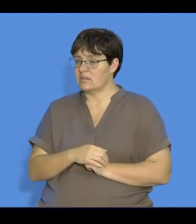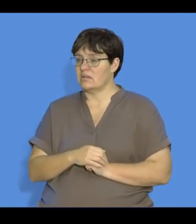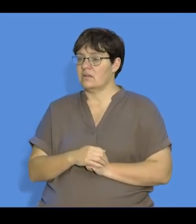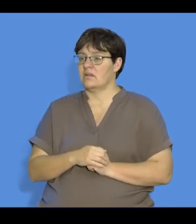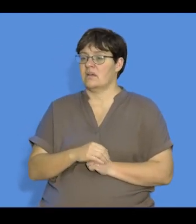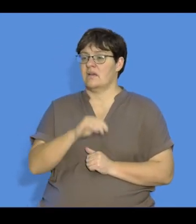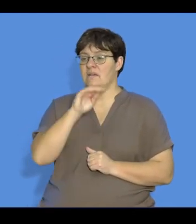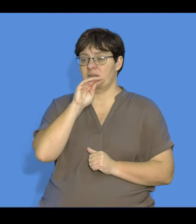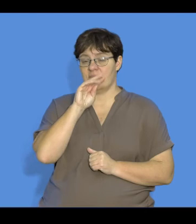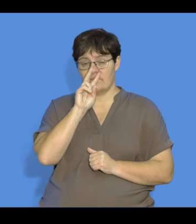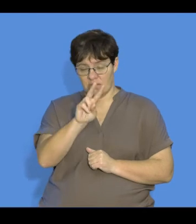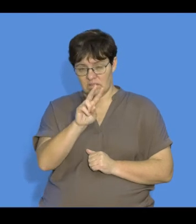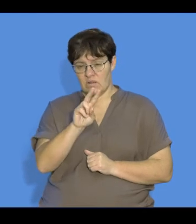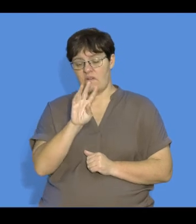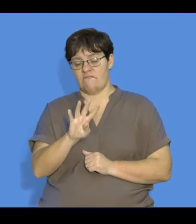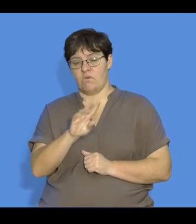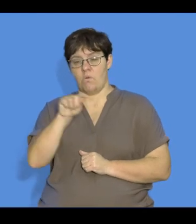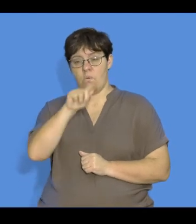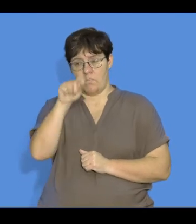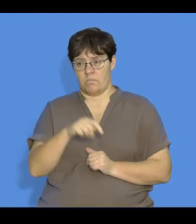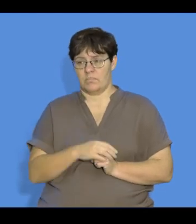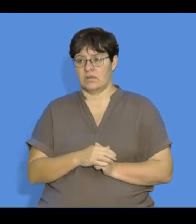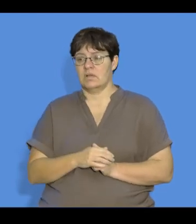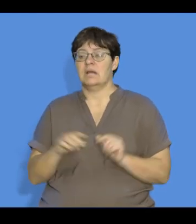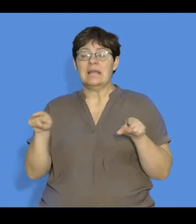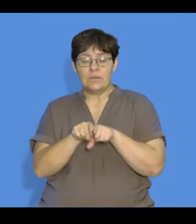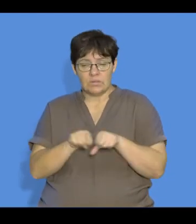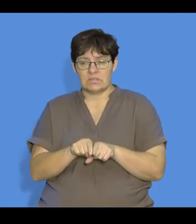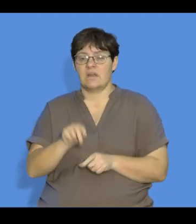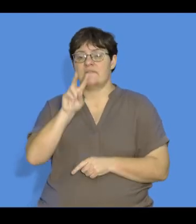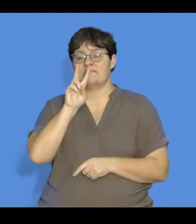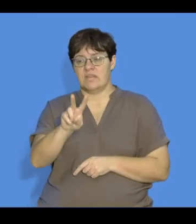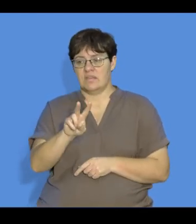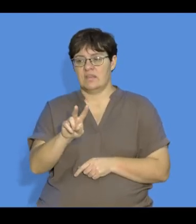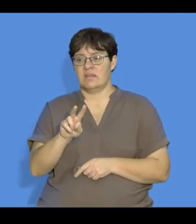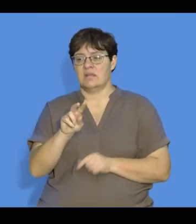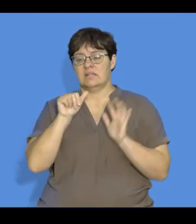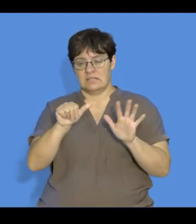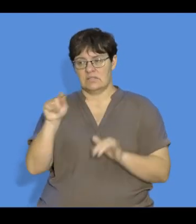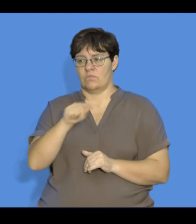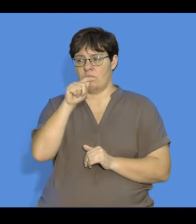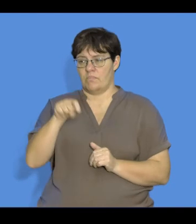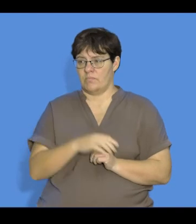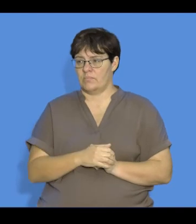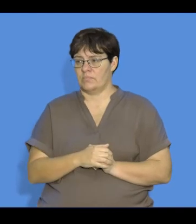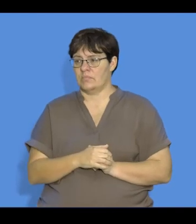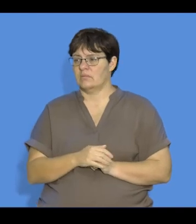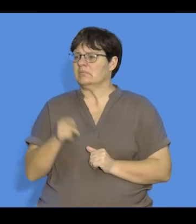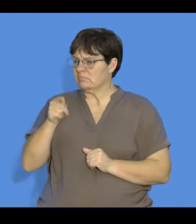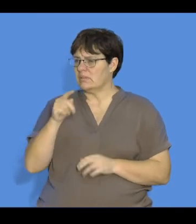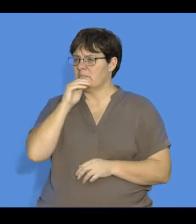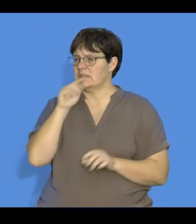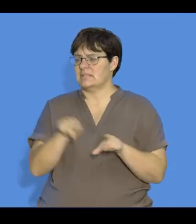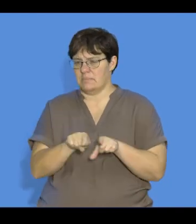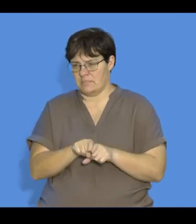ohm. Okay, which is also equals to voltage across the 6 ohm. Okay, that's what it is. So